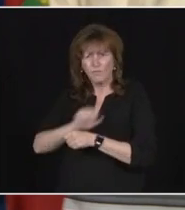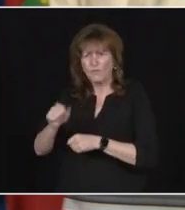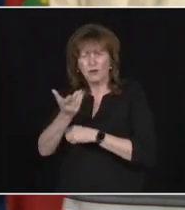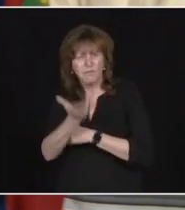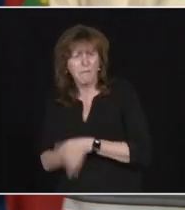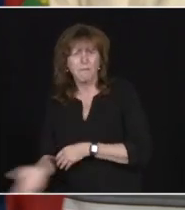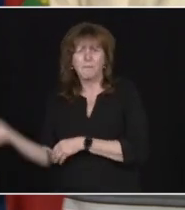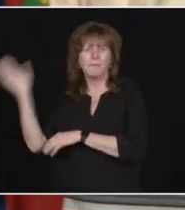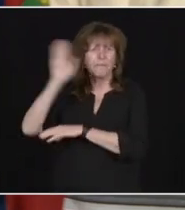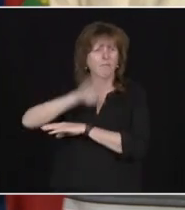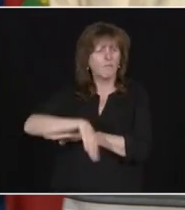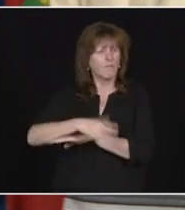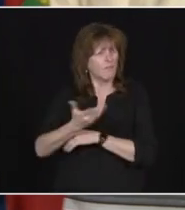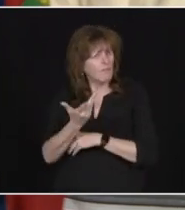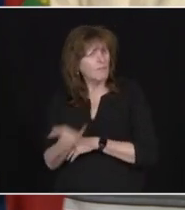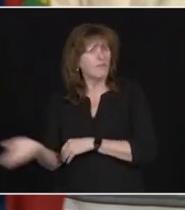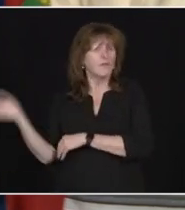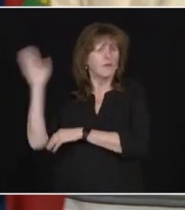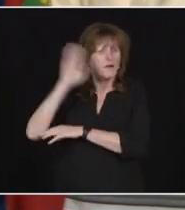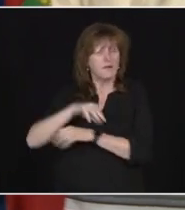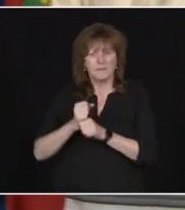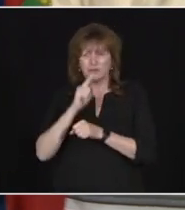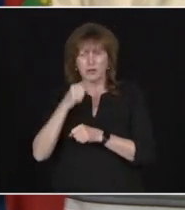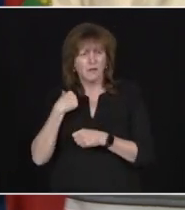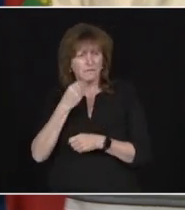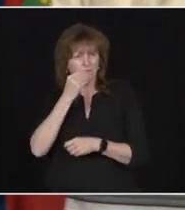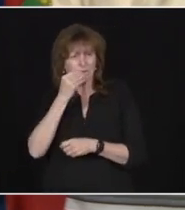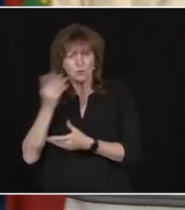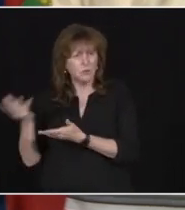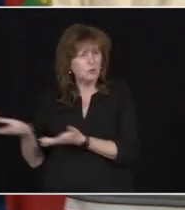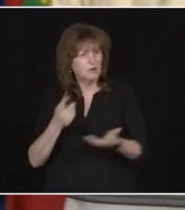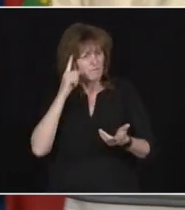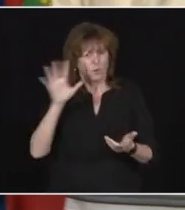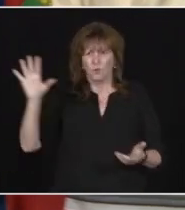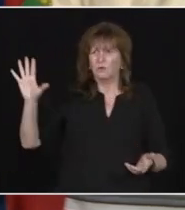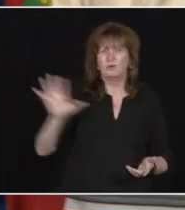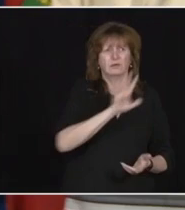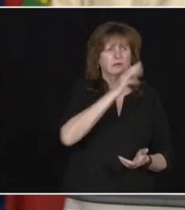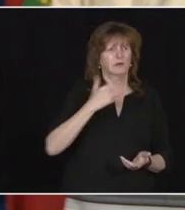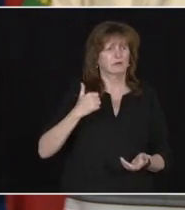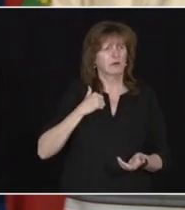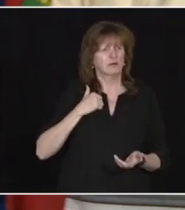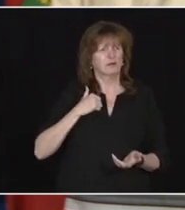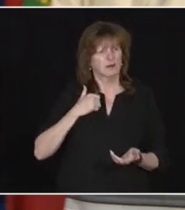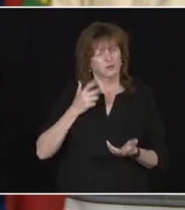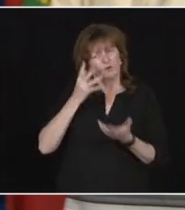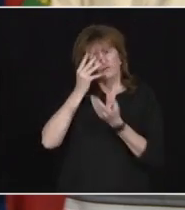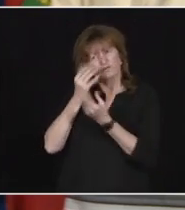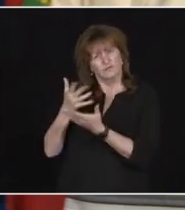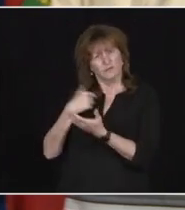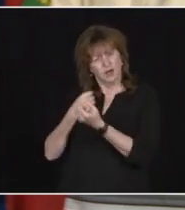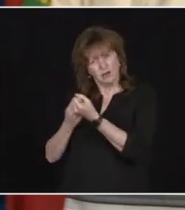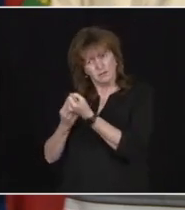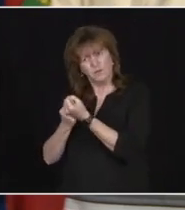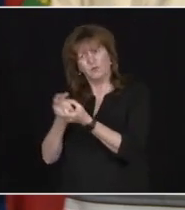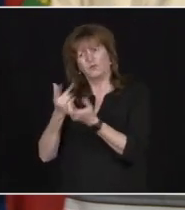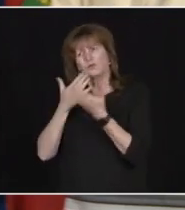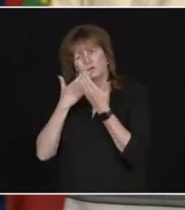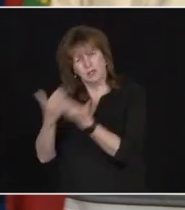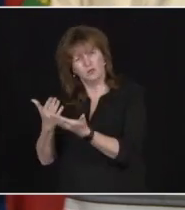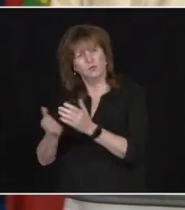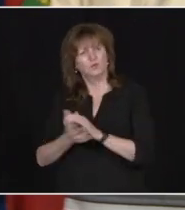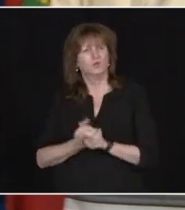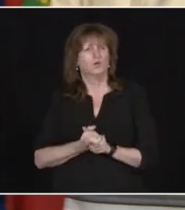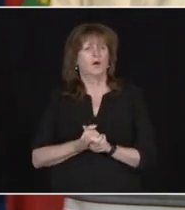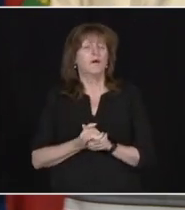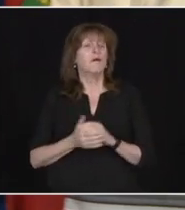country, and I want you to know that I stand with you. And thank you. Finally, ahead of the Victoria Day long